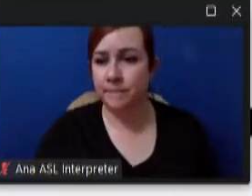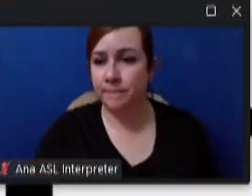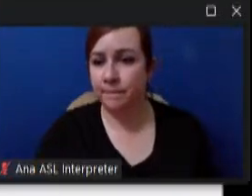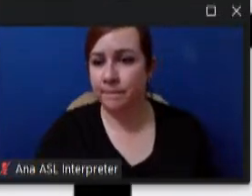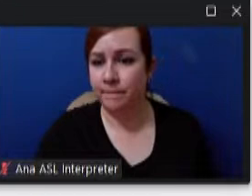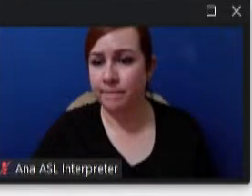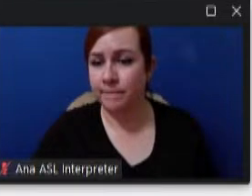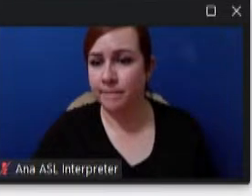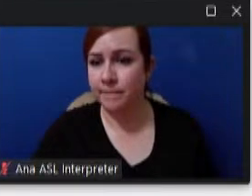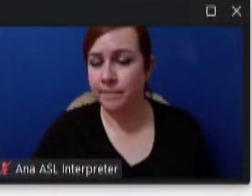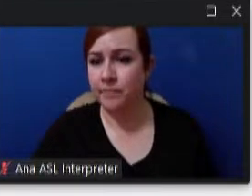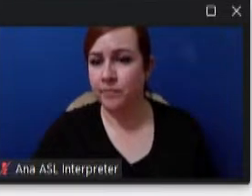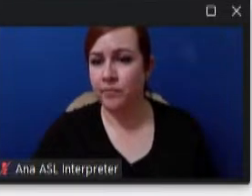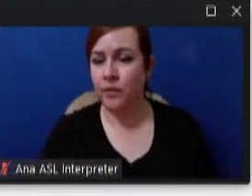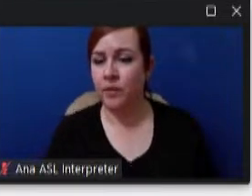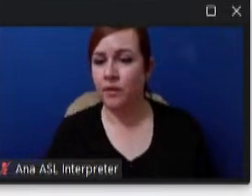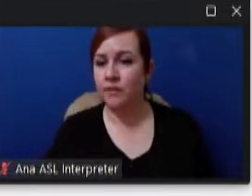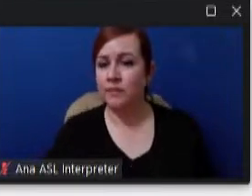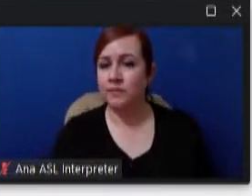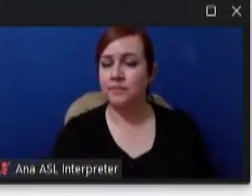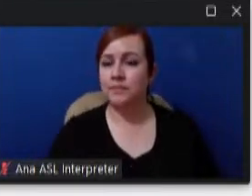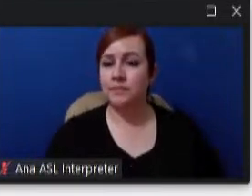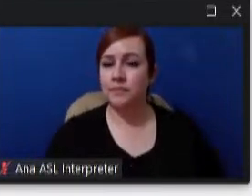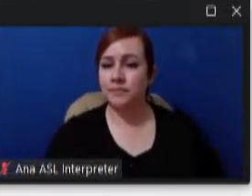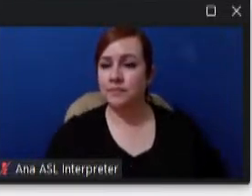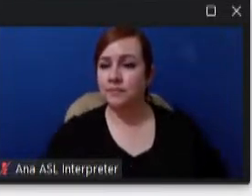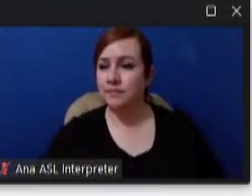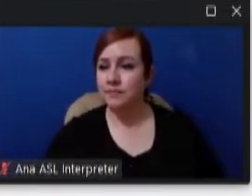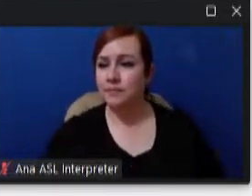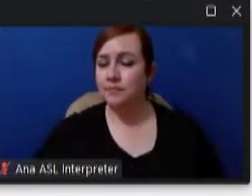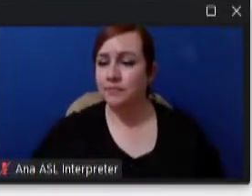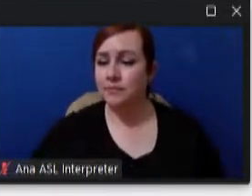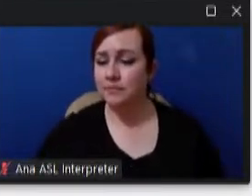Muy buenas. Good afternoon, everyone.